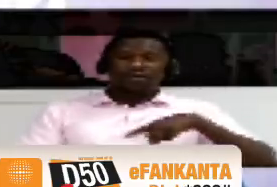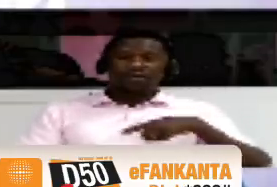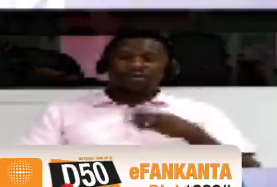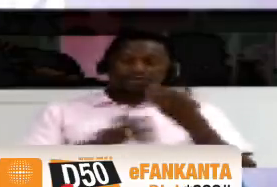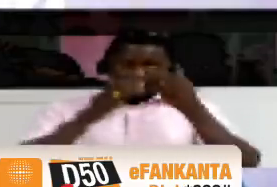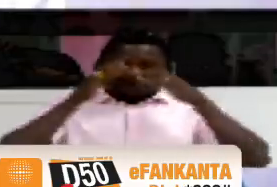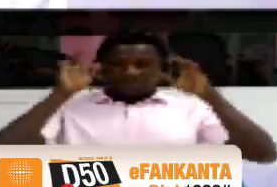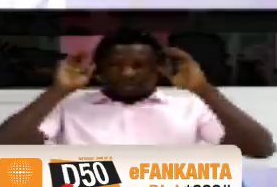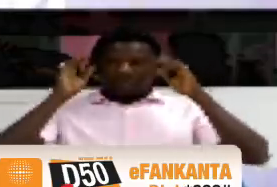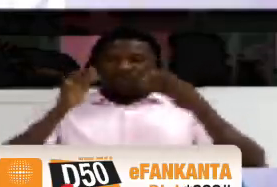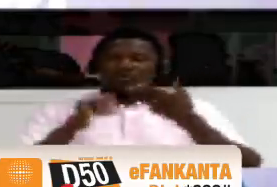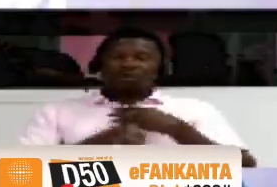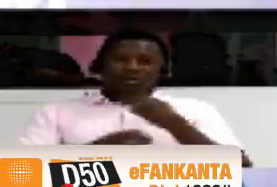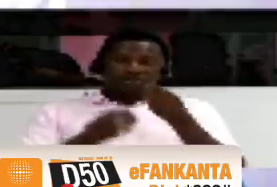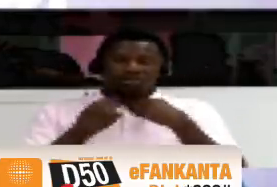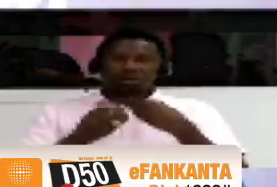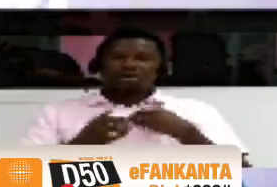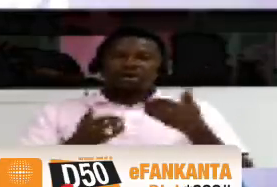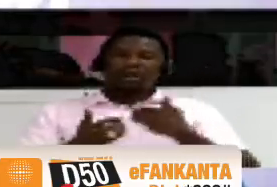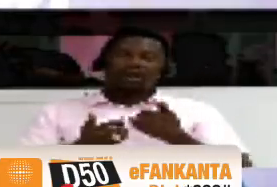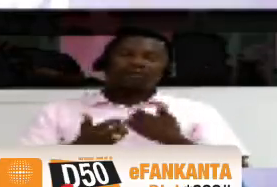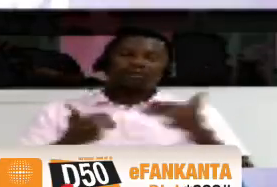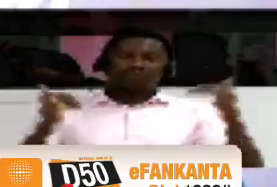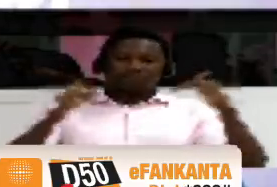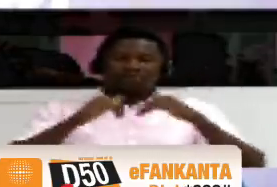meeting with them that early morning.